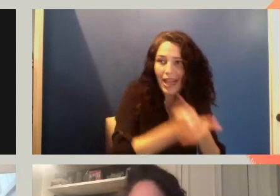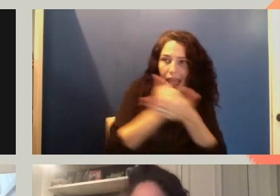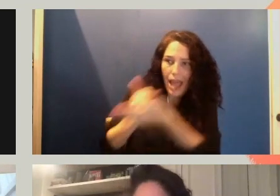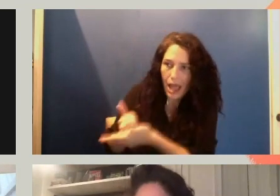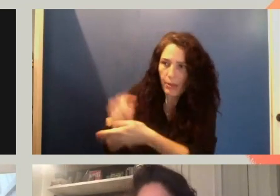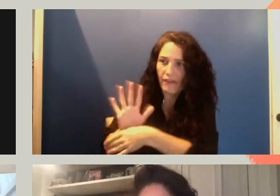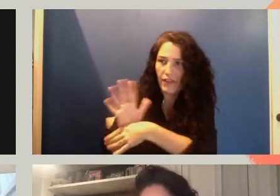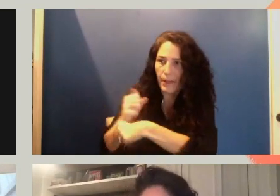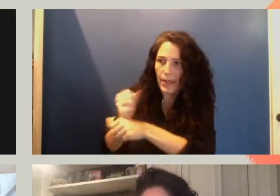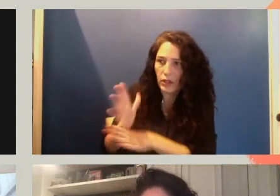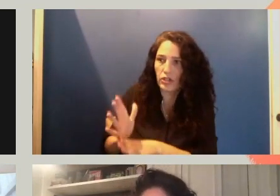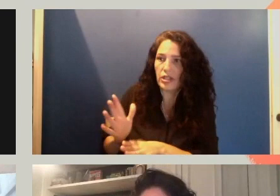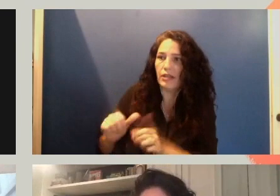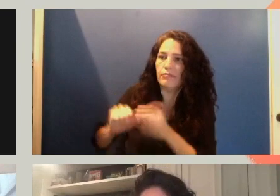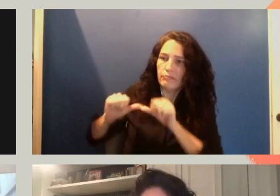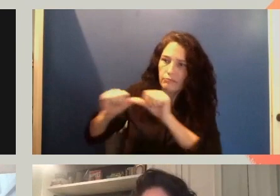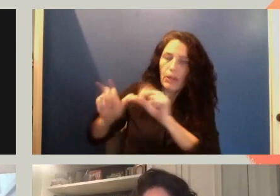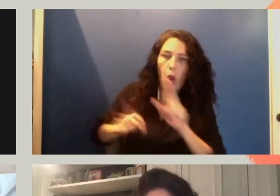sustainability.